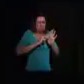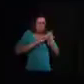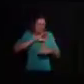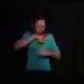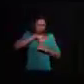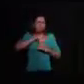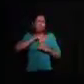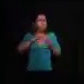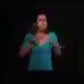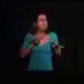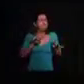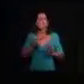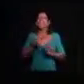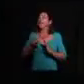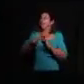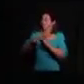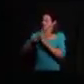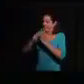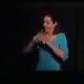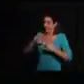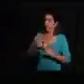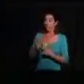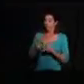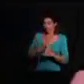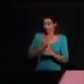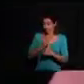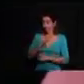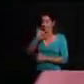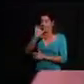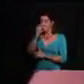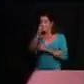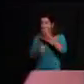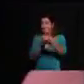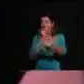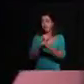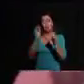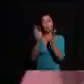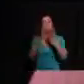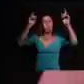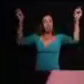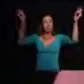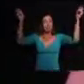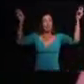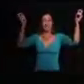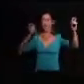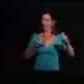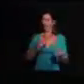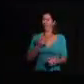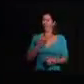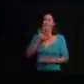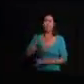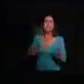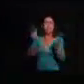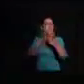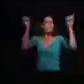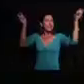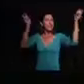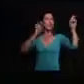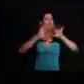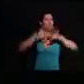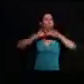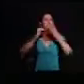This night to me means, well, first off, it's our 10-year anniversary. So, we really need to celebrate that as an